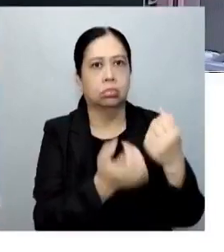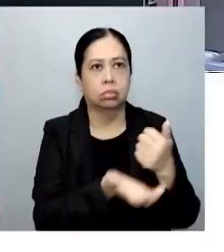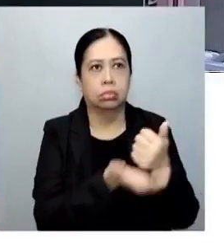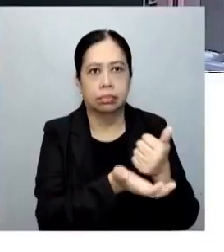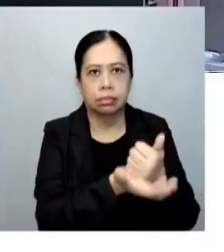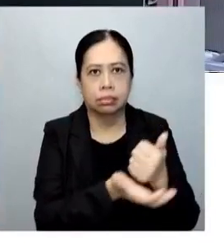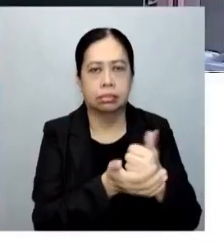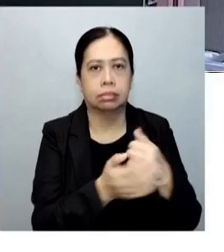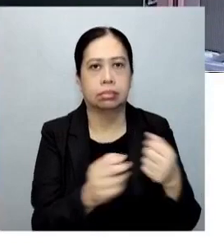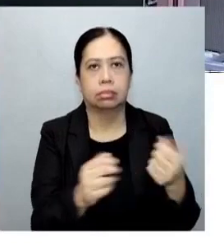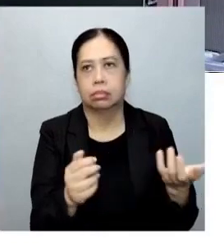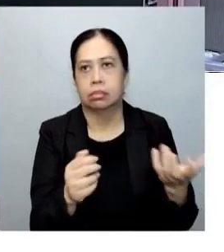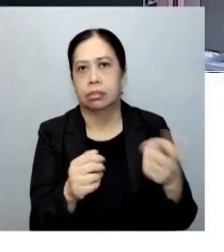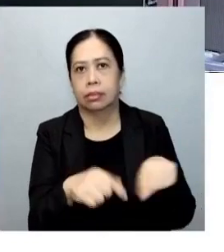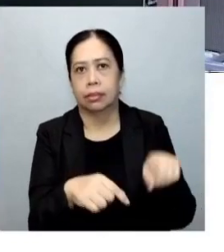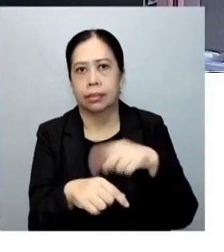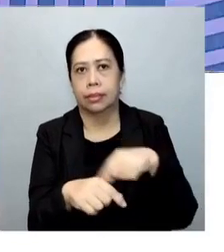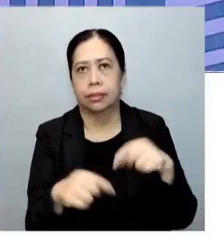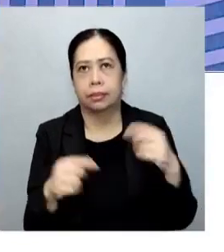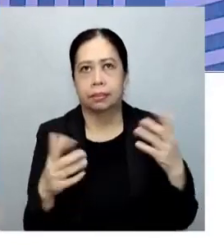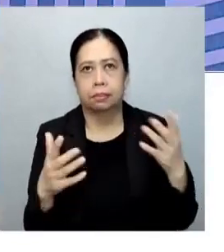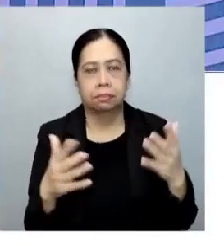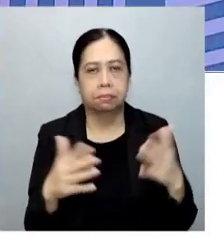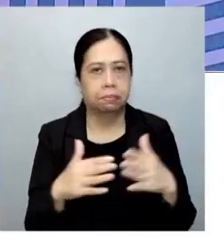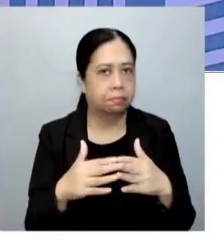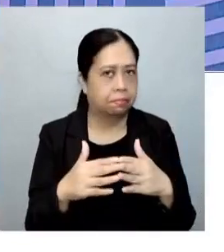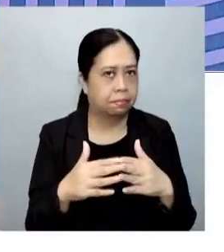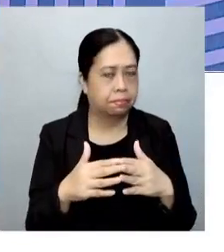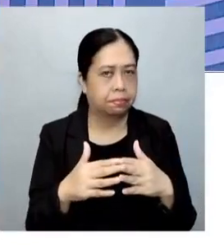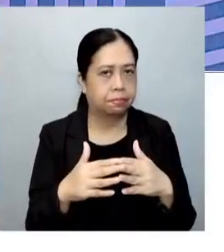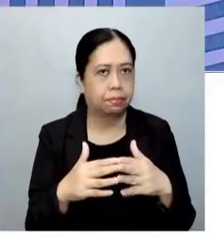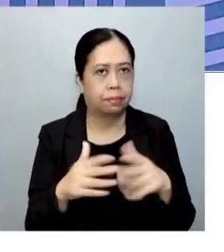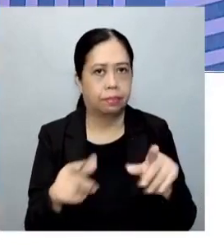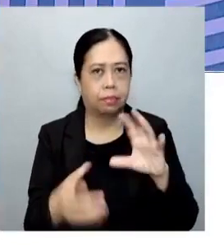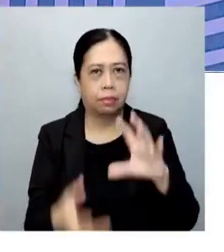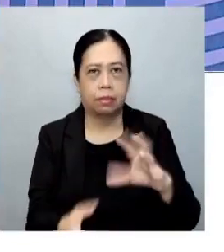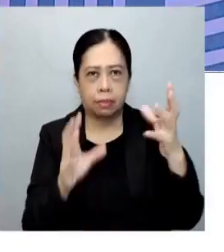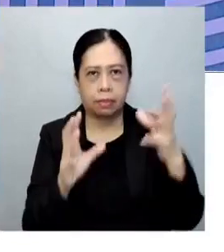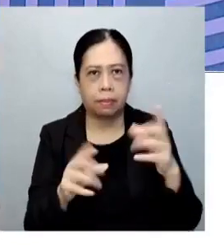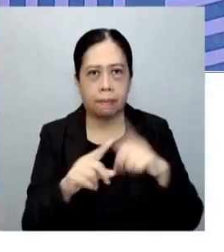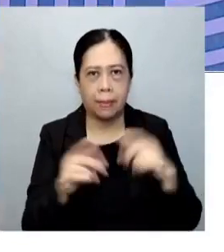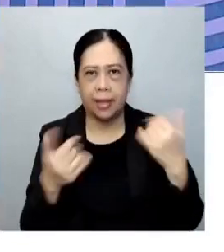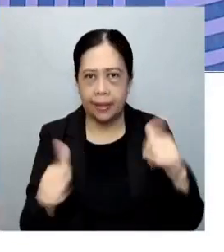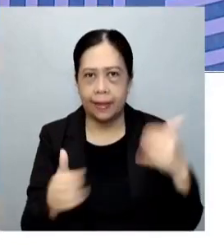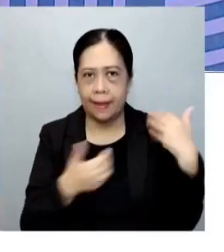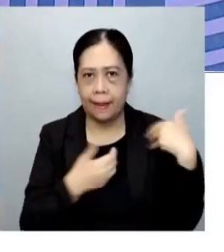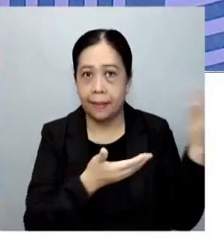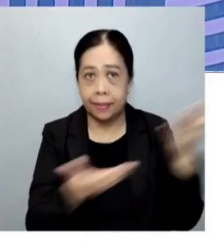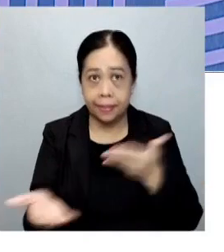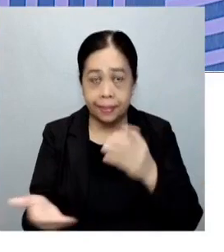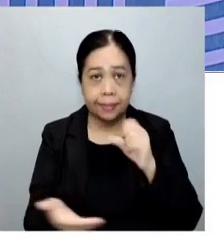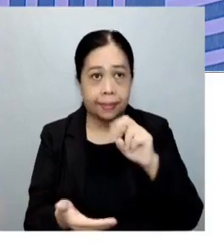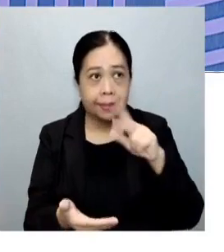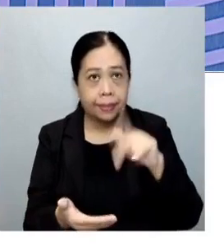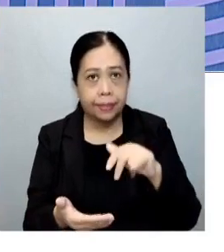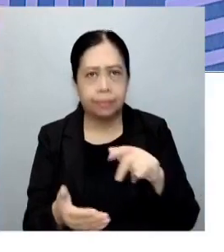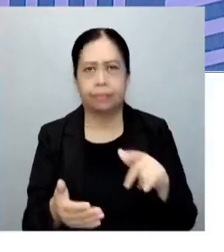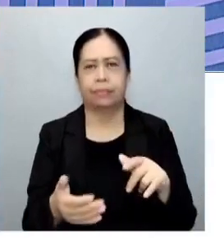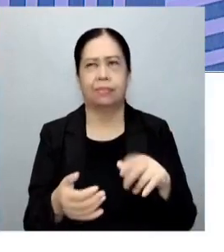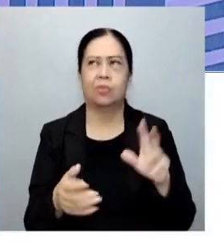arise out of this, you know, of this calamities, then there should be no